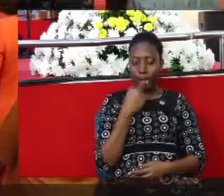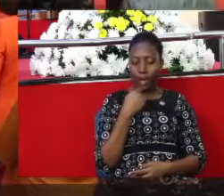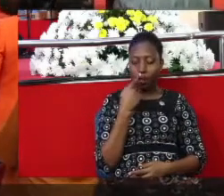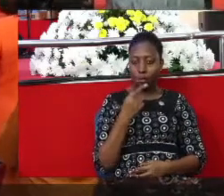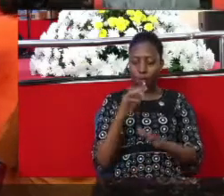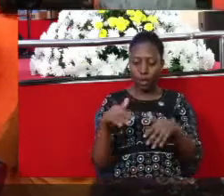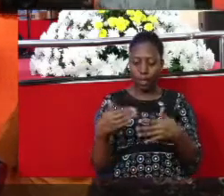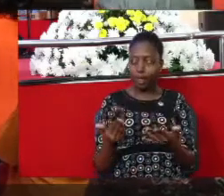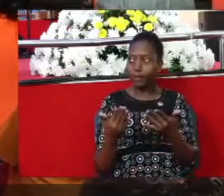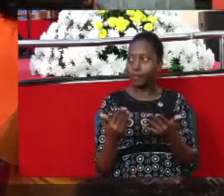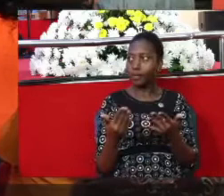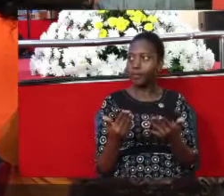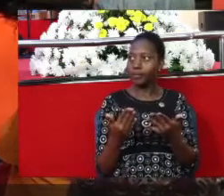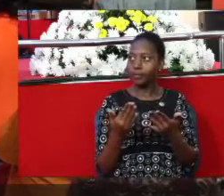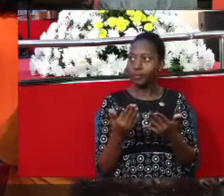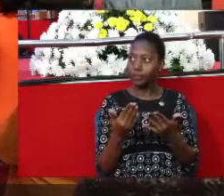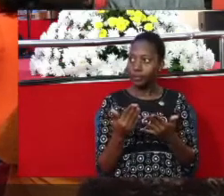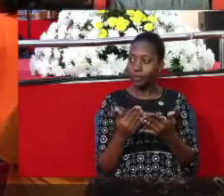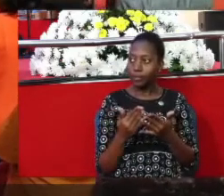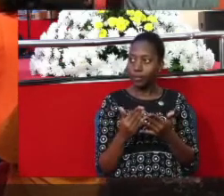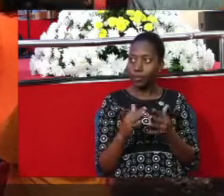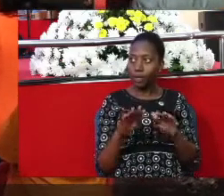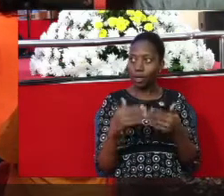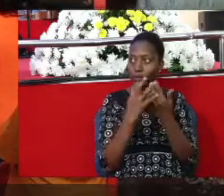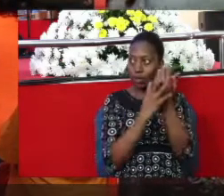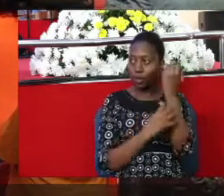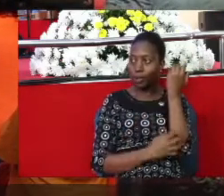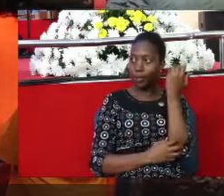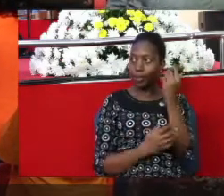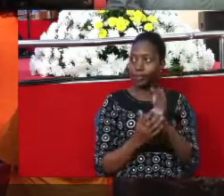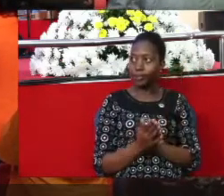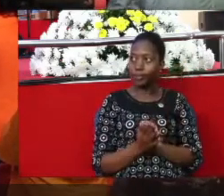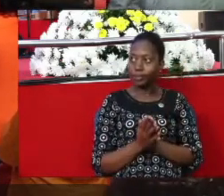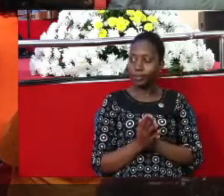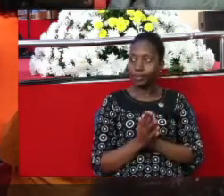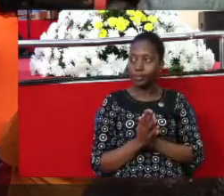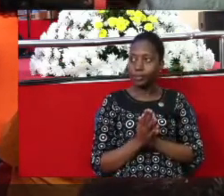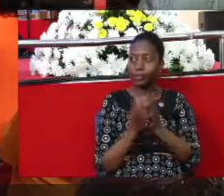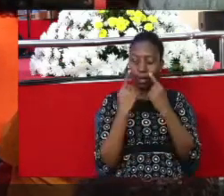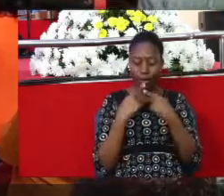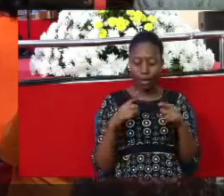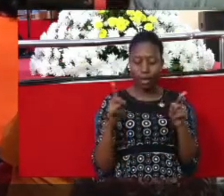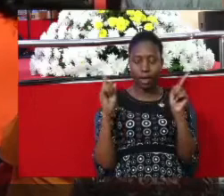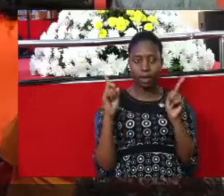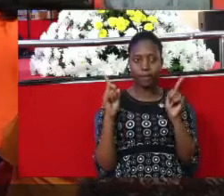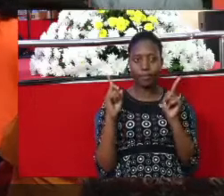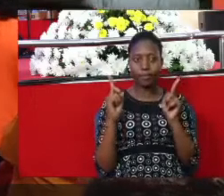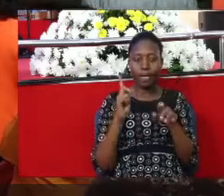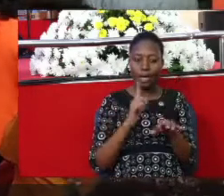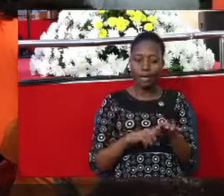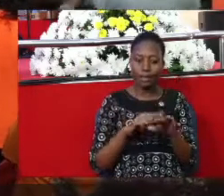he who gives his bread to the poor. Hallelujah. And we want to declare this. As I am